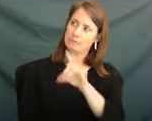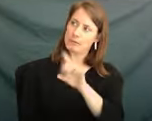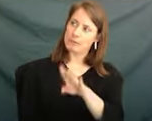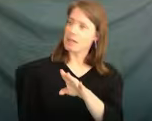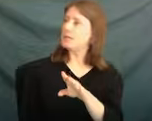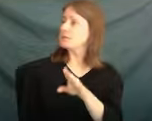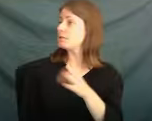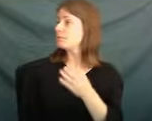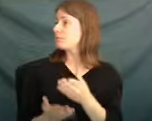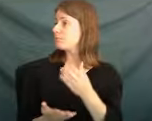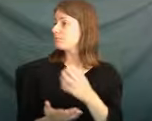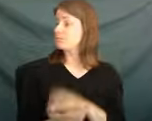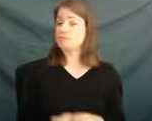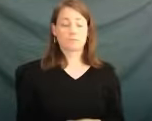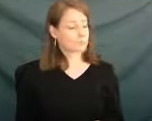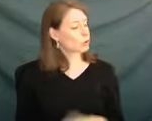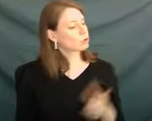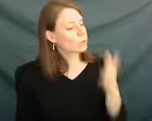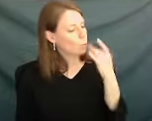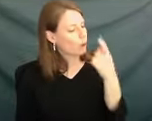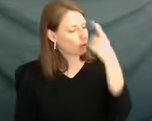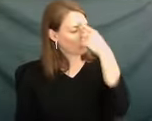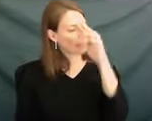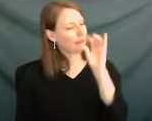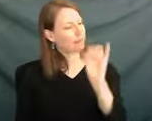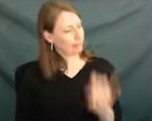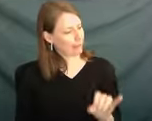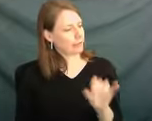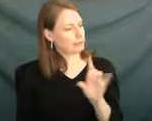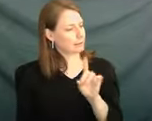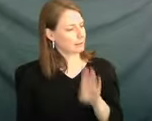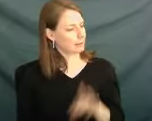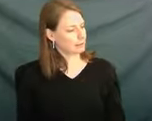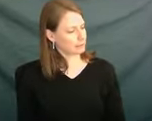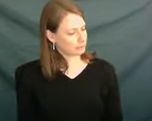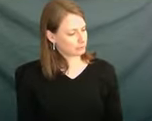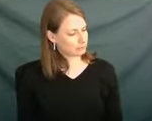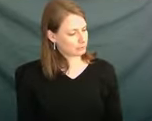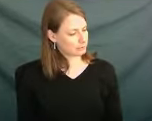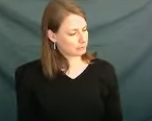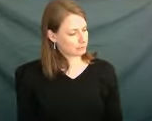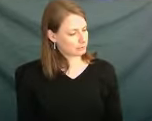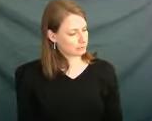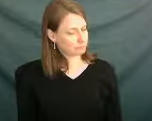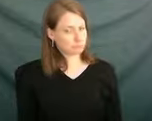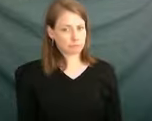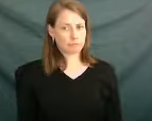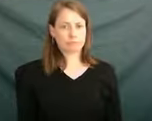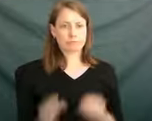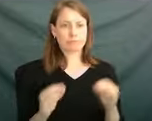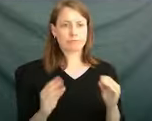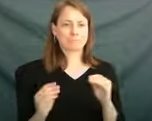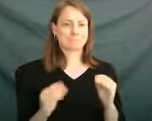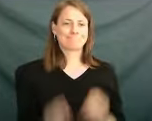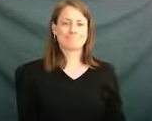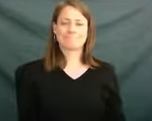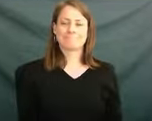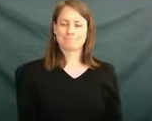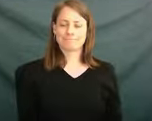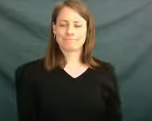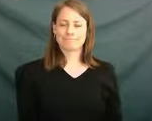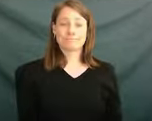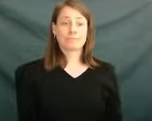Because it's holding data. All right, year 10. Can I stop you, please? Can I stop you? I said about 20